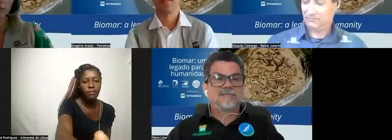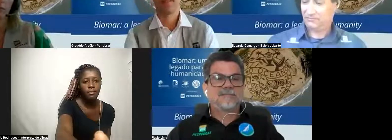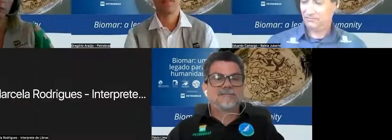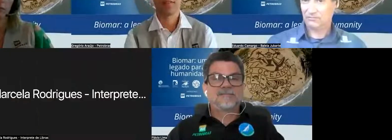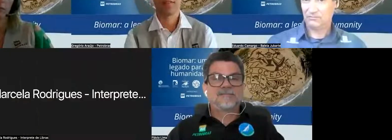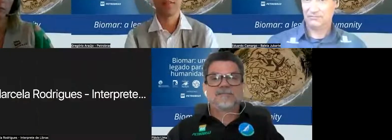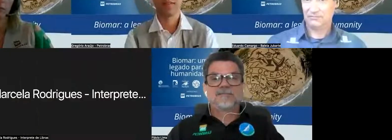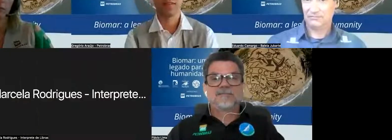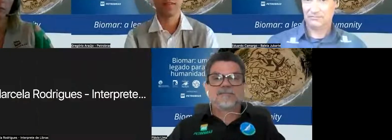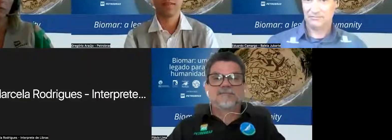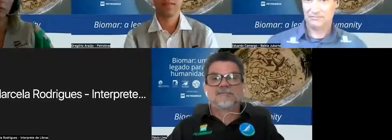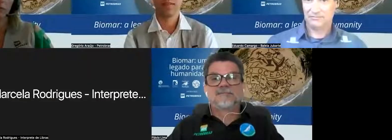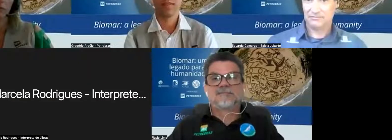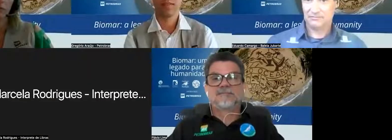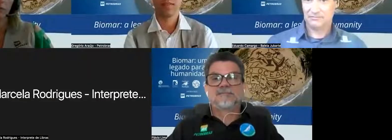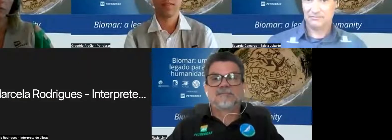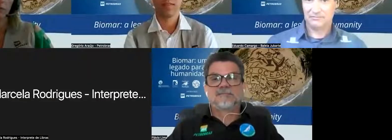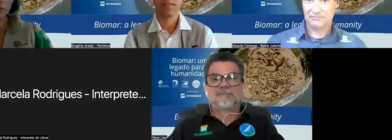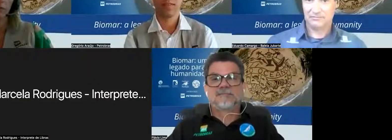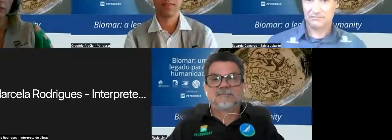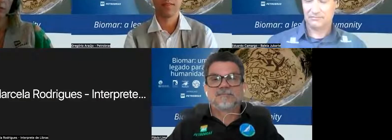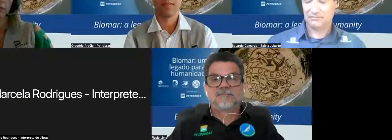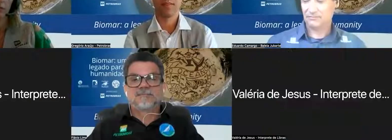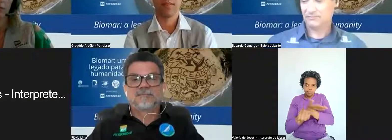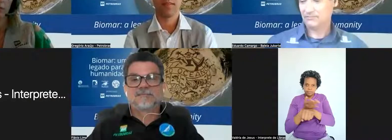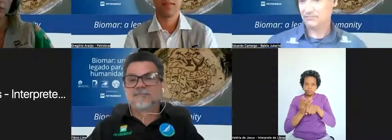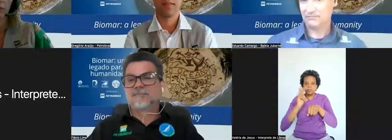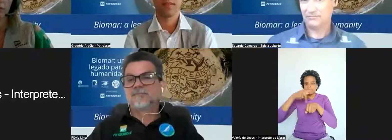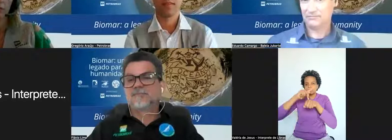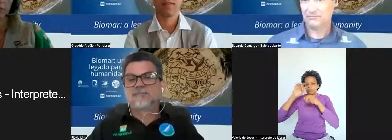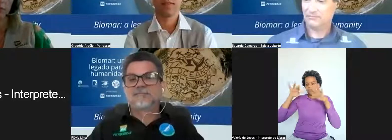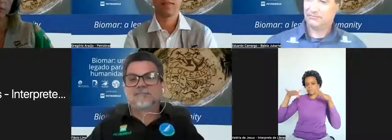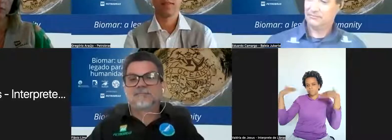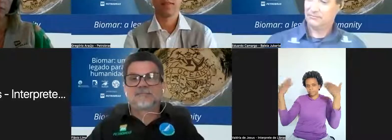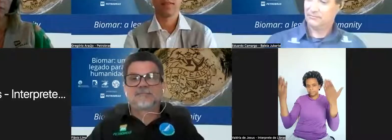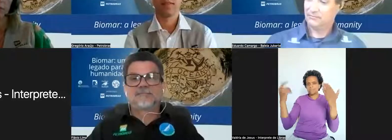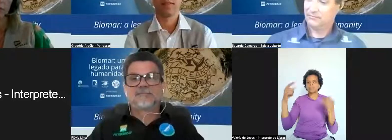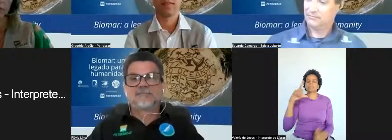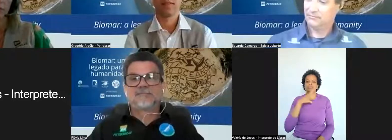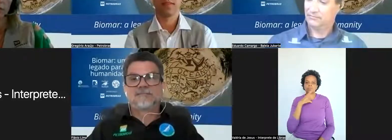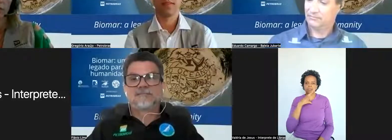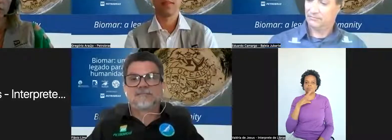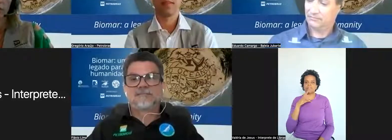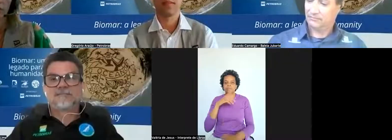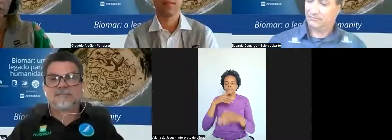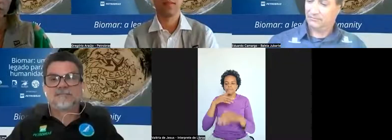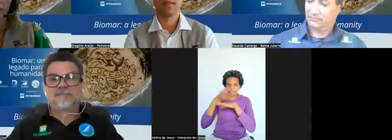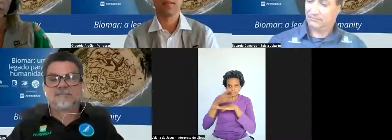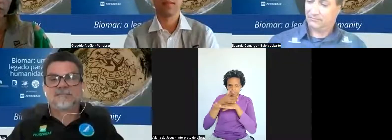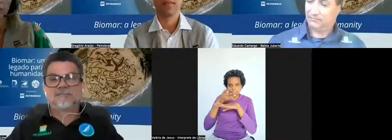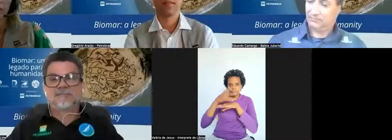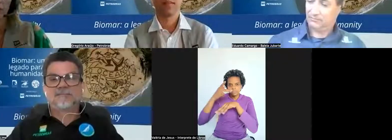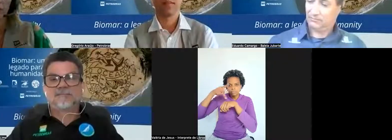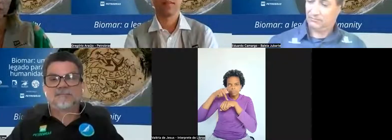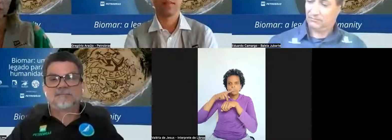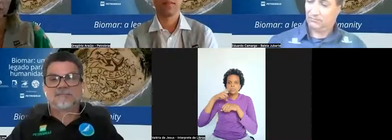The next example is from the Albatroz Task Force program. international program maintained by BirdLife